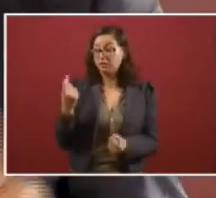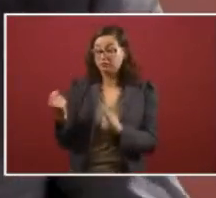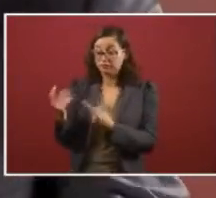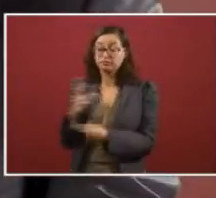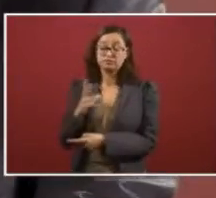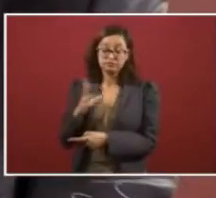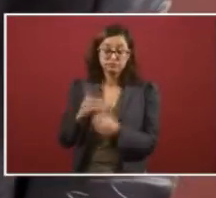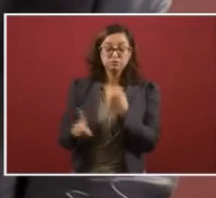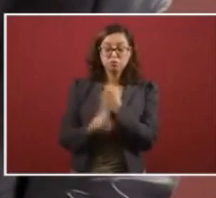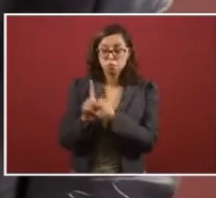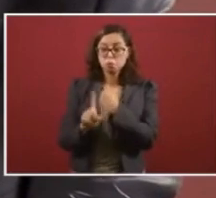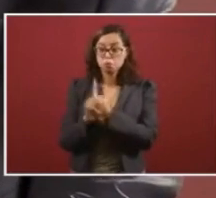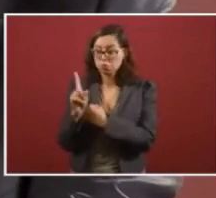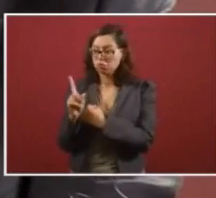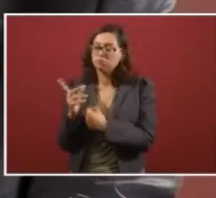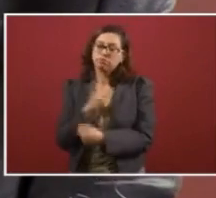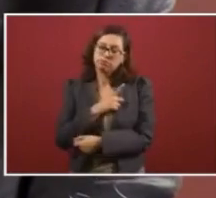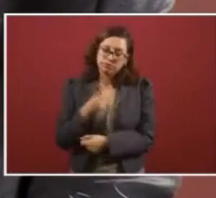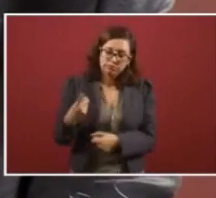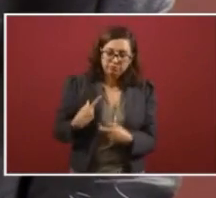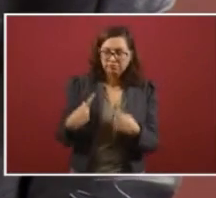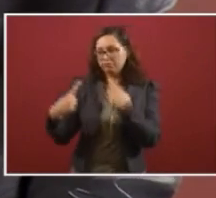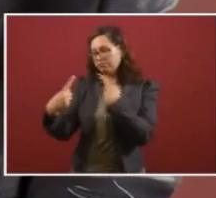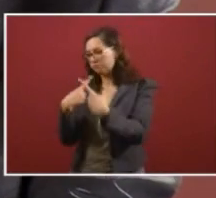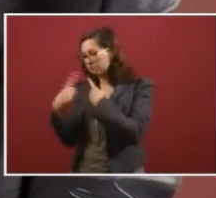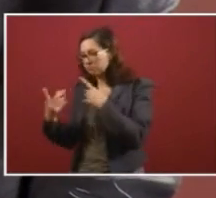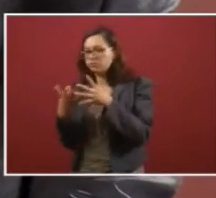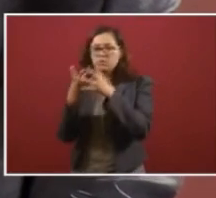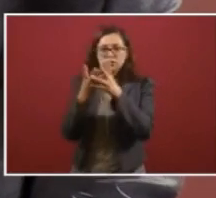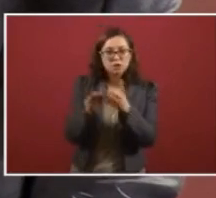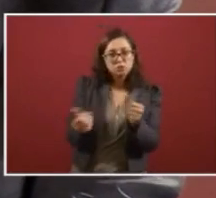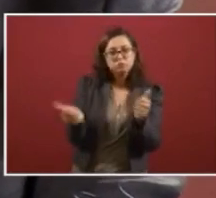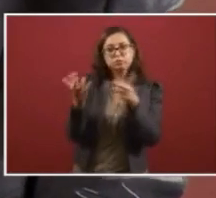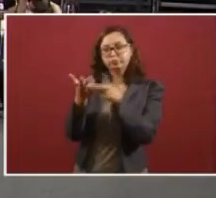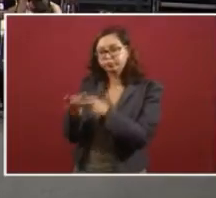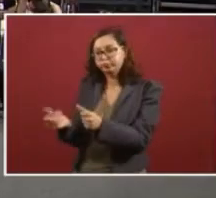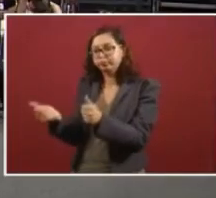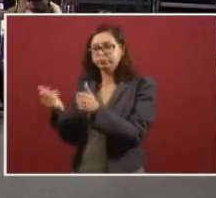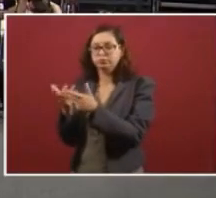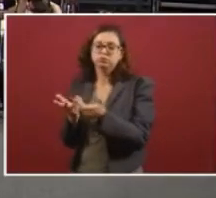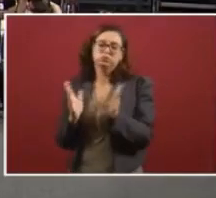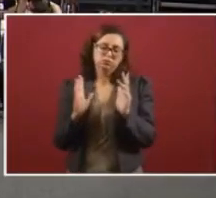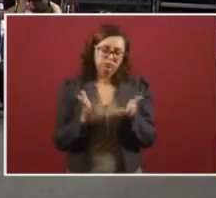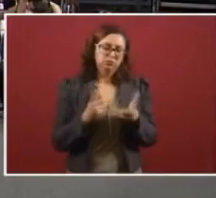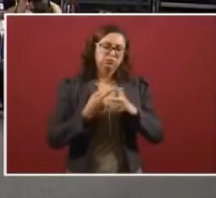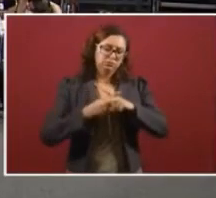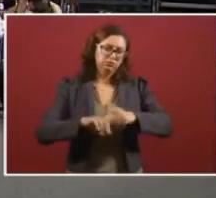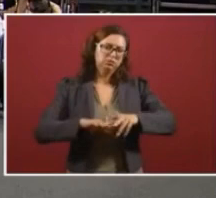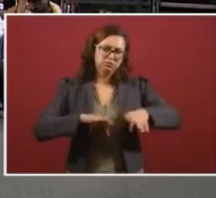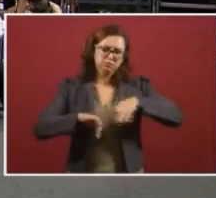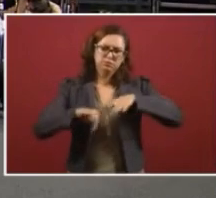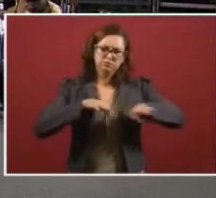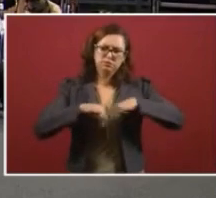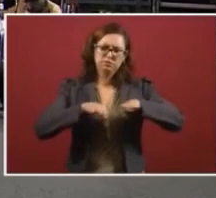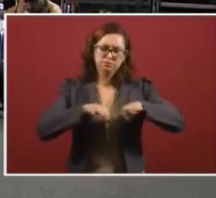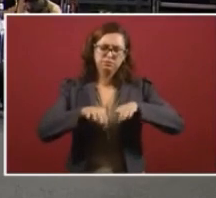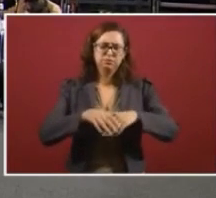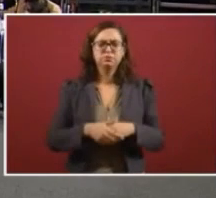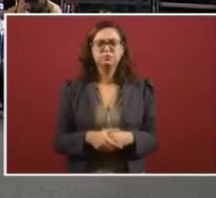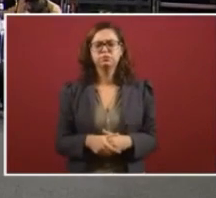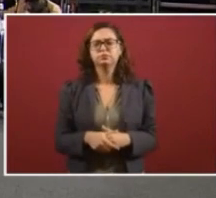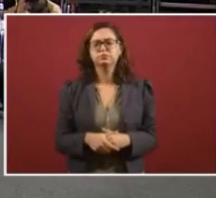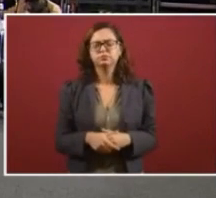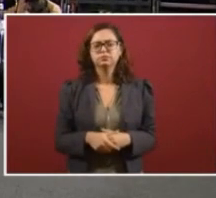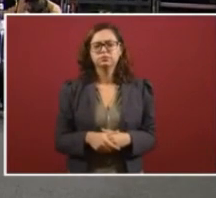And we have to go fixing wherever there's existing protests, and we're working on this.